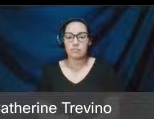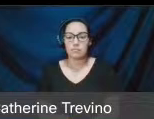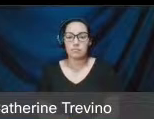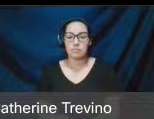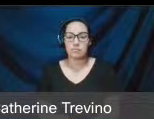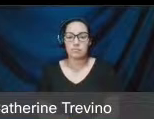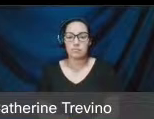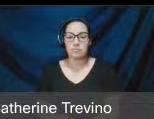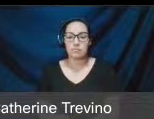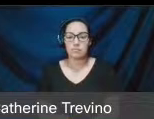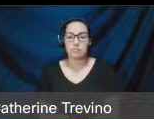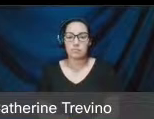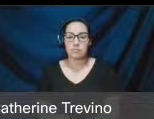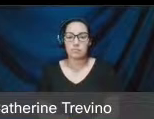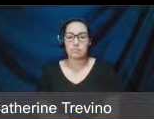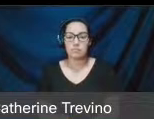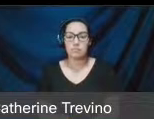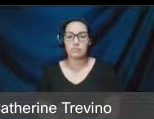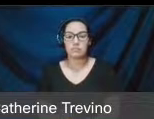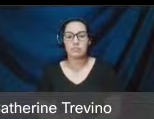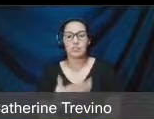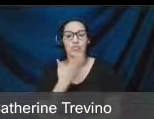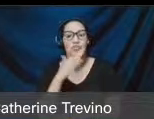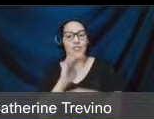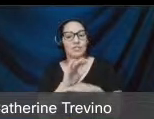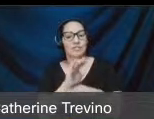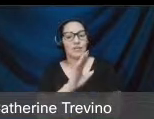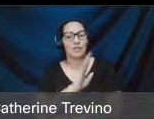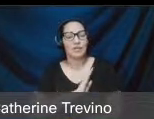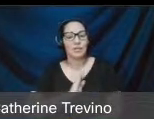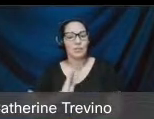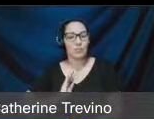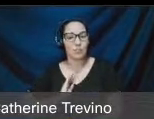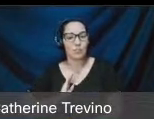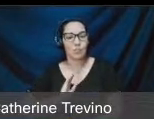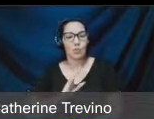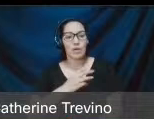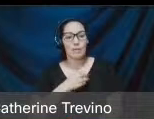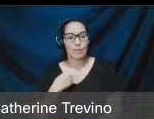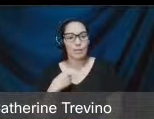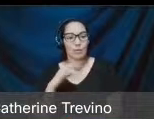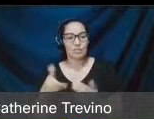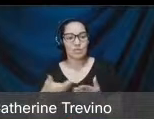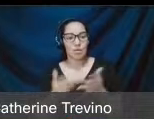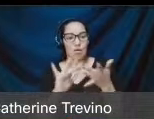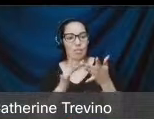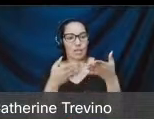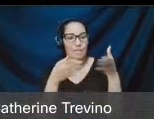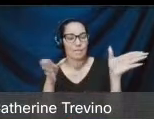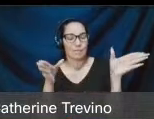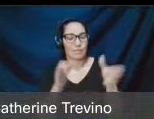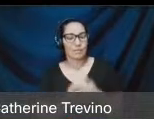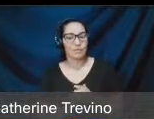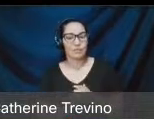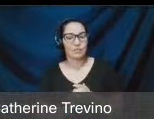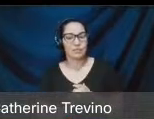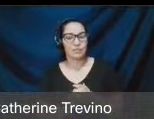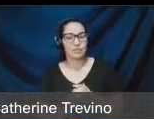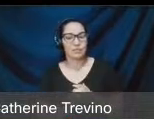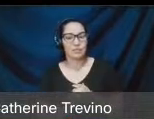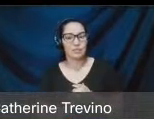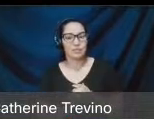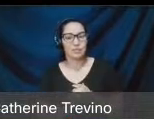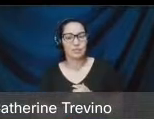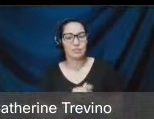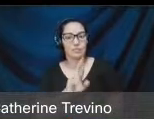Good evening, board members and the member of the online public. Rick Jensen, the